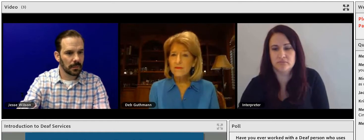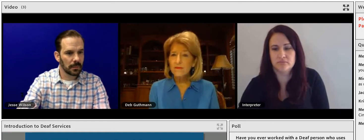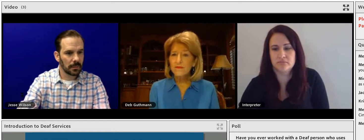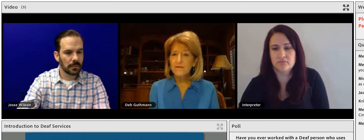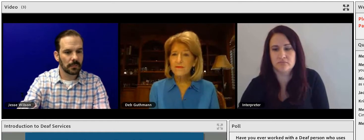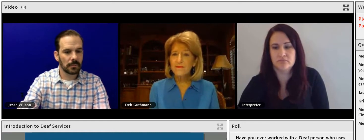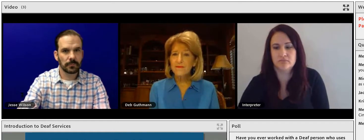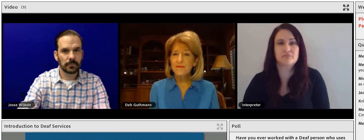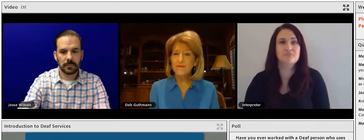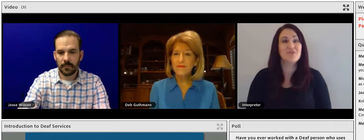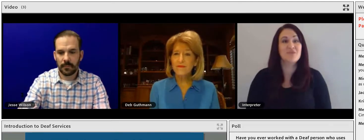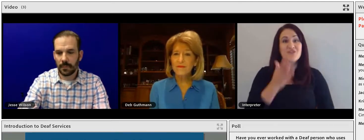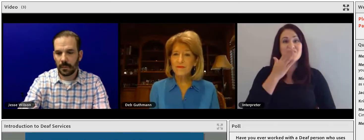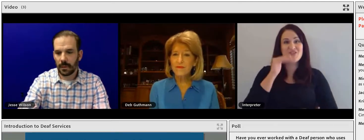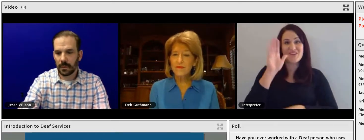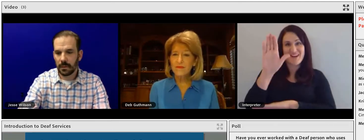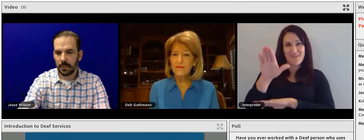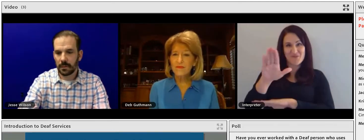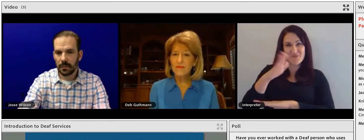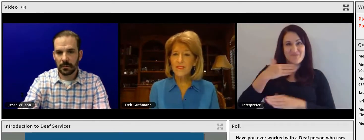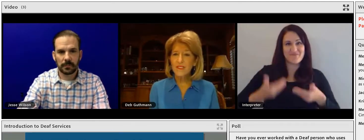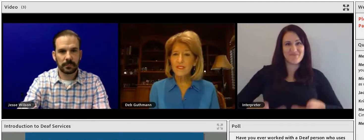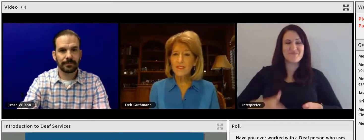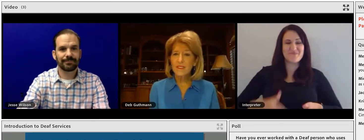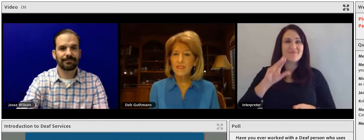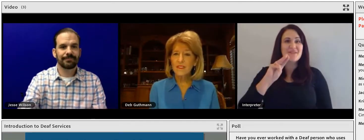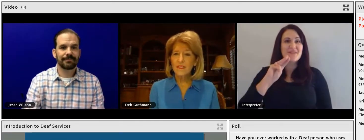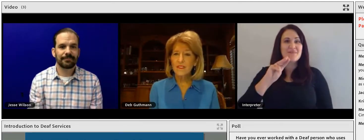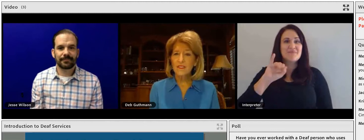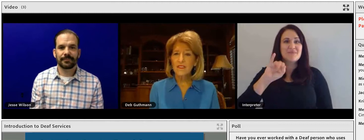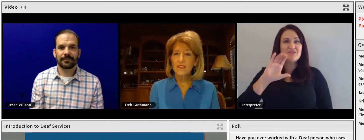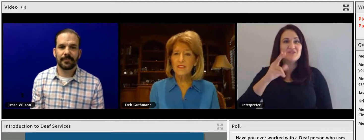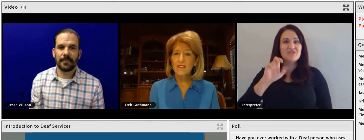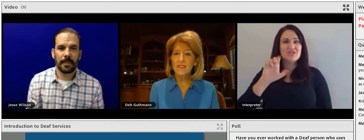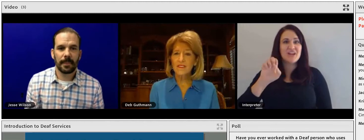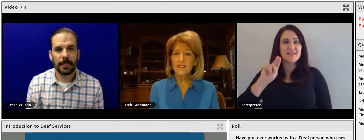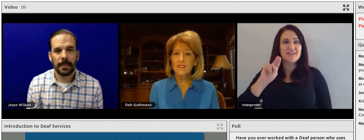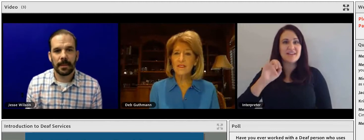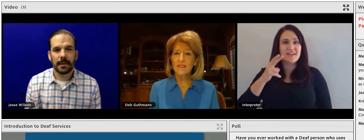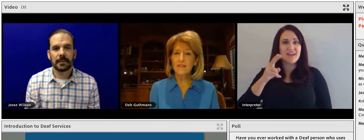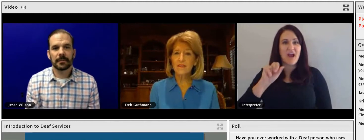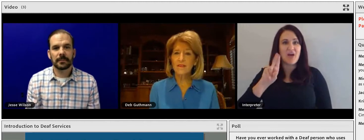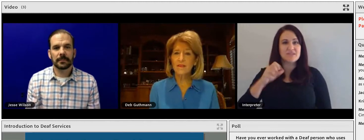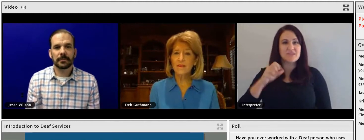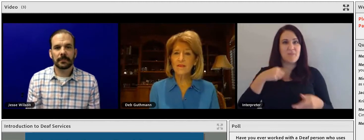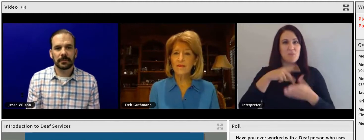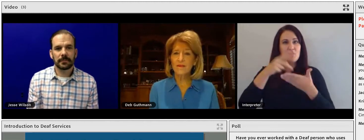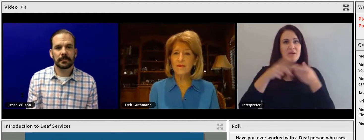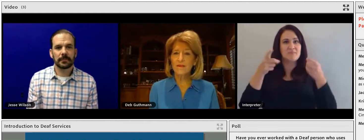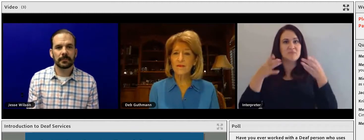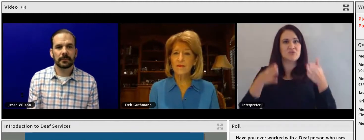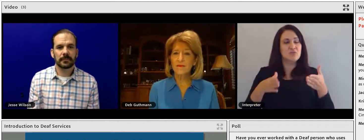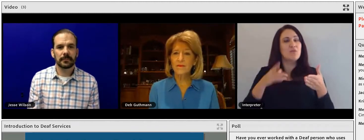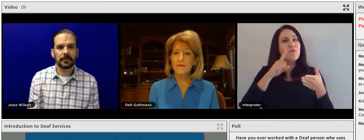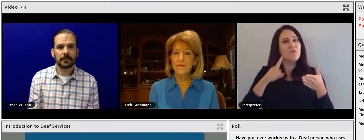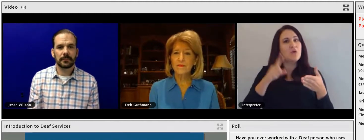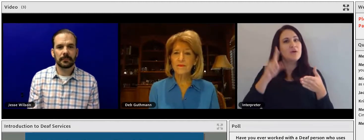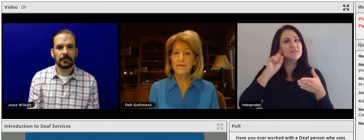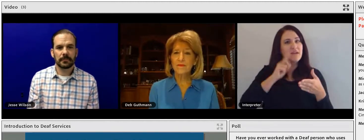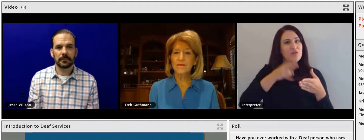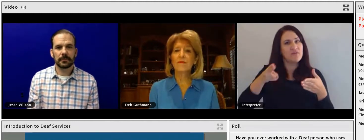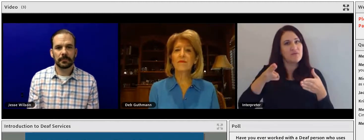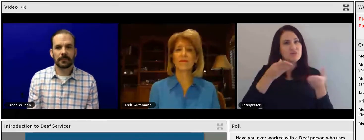Good afternoon, everyone. This is Michelle Niehaus. I am the Program Administrator for Deaf and Hard of Hearing Services with the